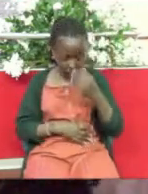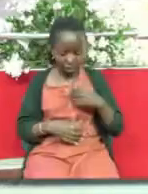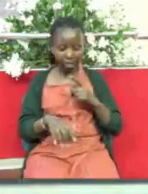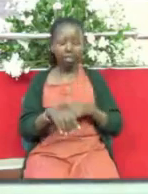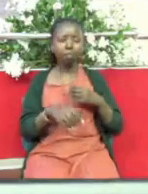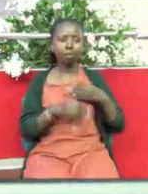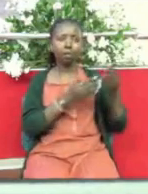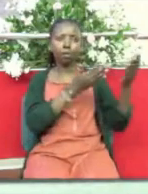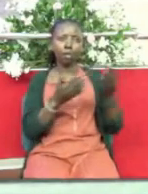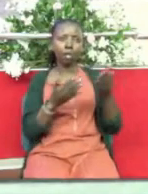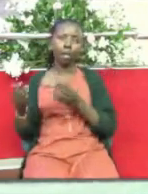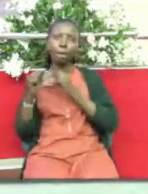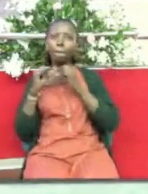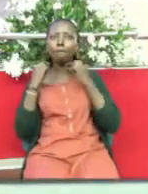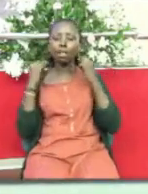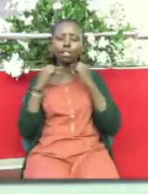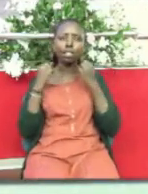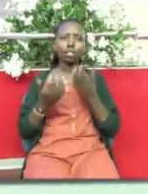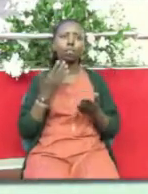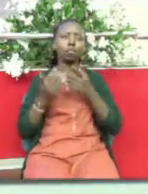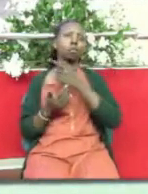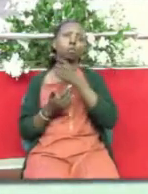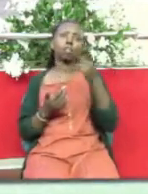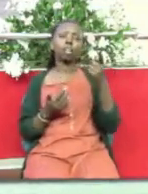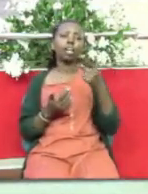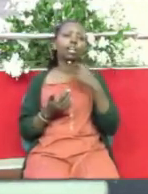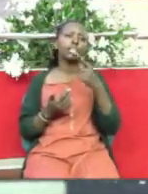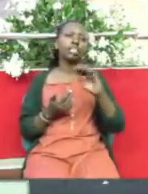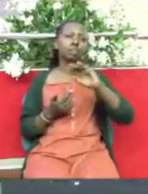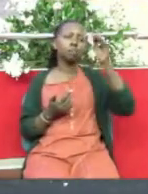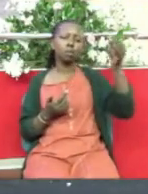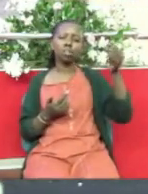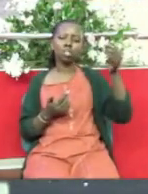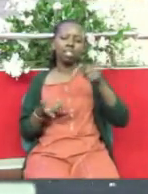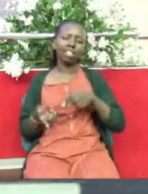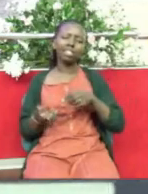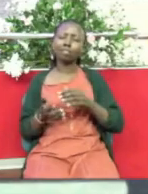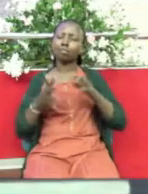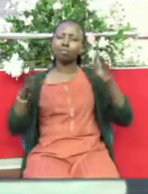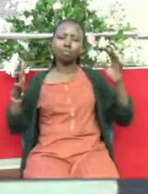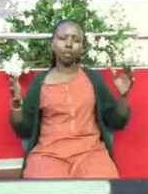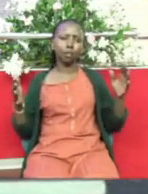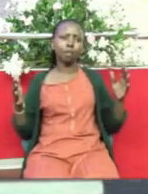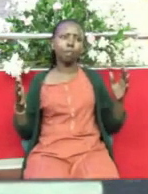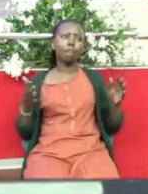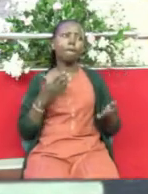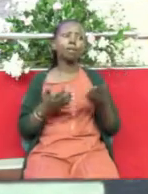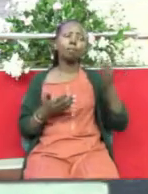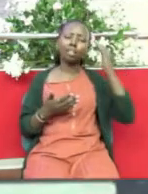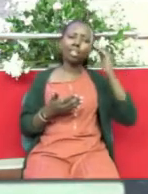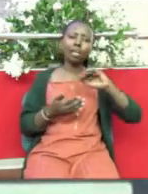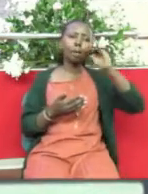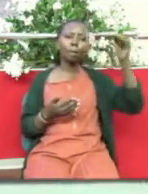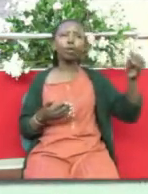team just to come to the front, maybe you're there and you're saying, this mountain has been so tall. This mountain is so high. I need